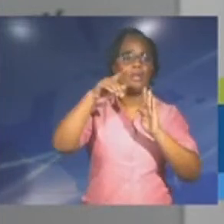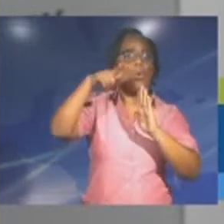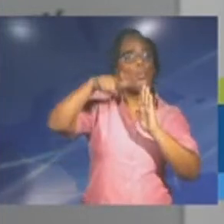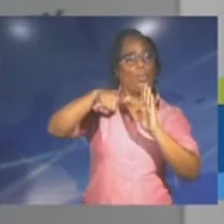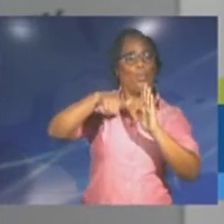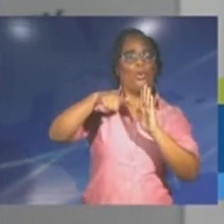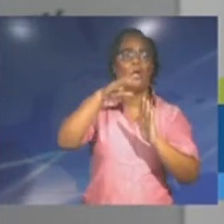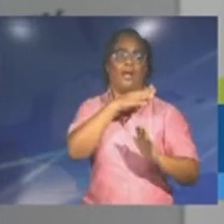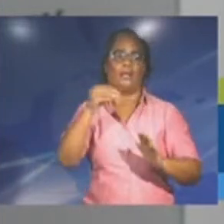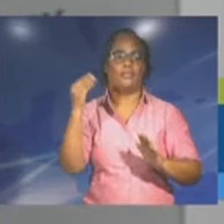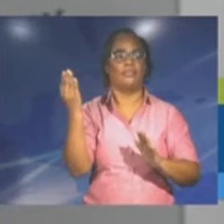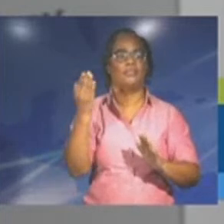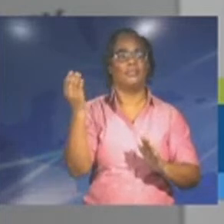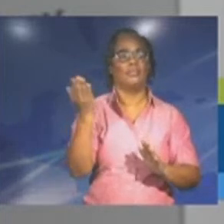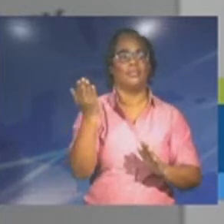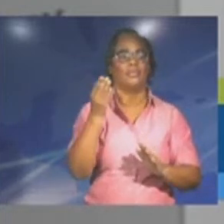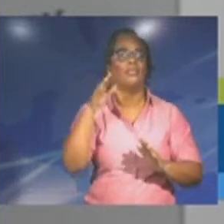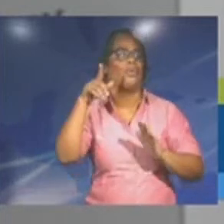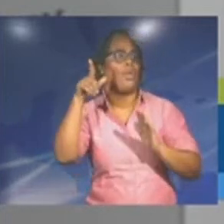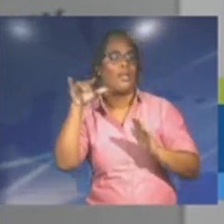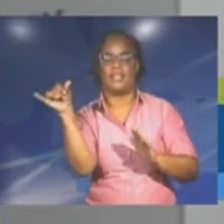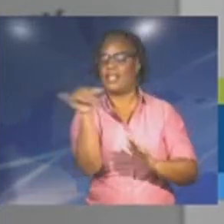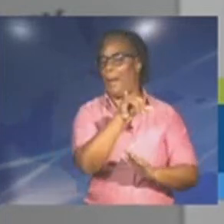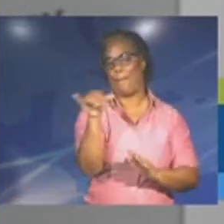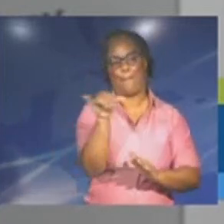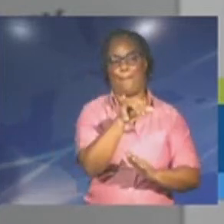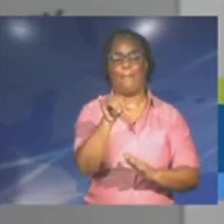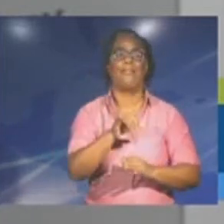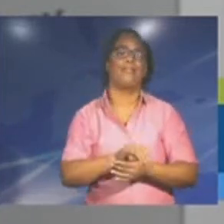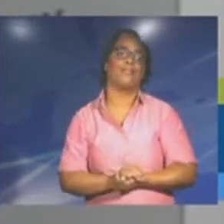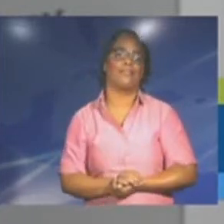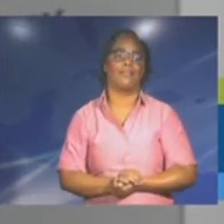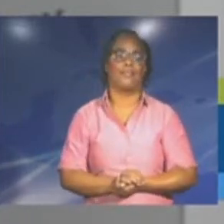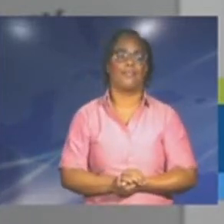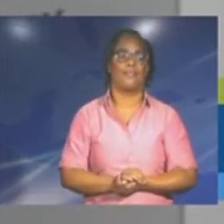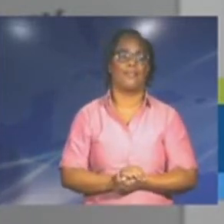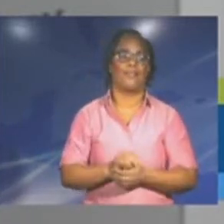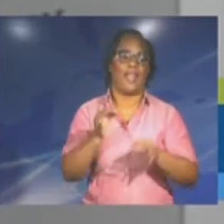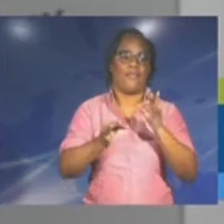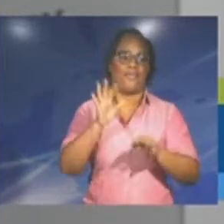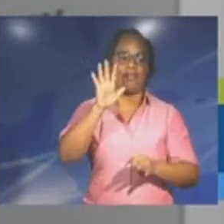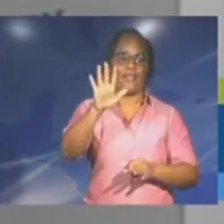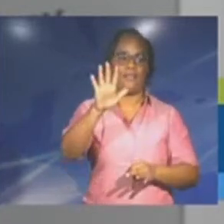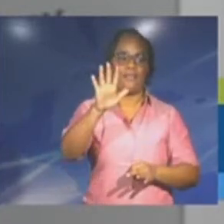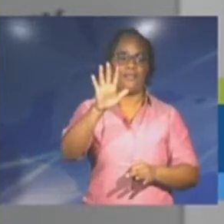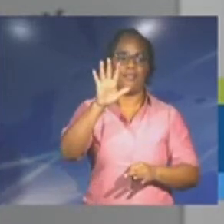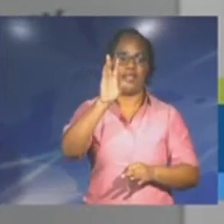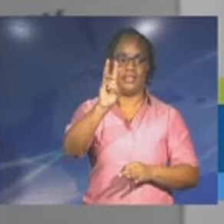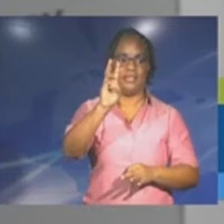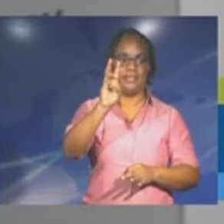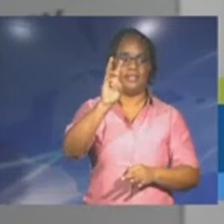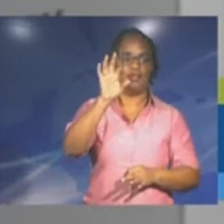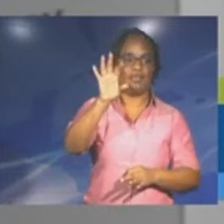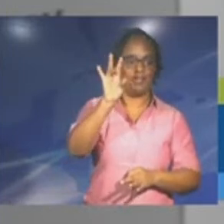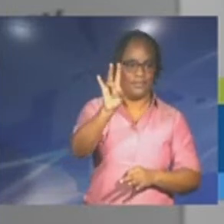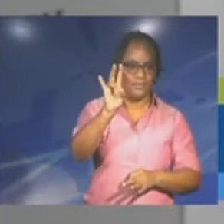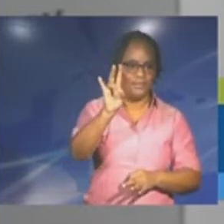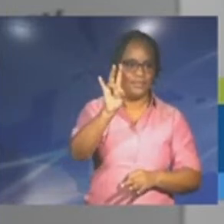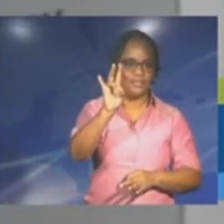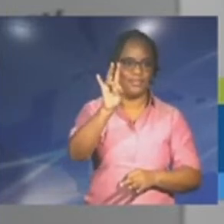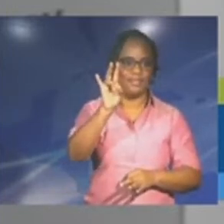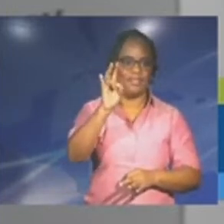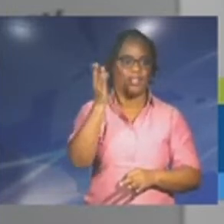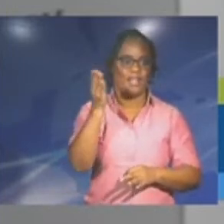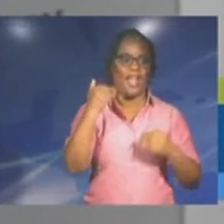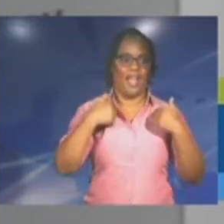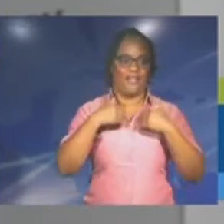the same time. Just to give you an example, if we would have had 576 cases in the time of Delta in a